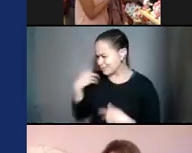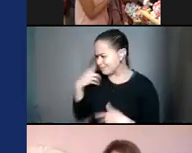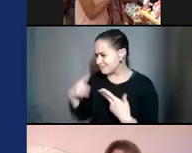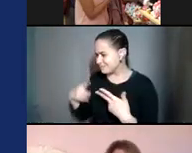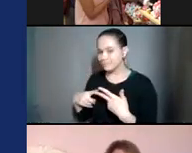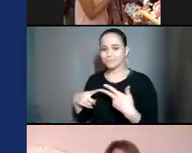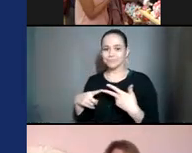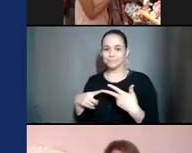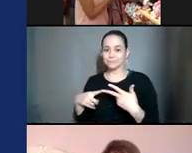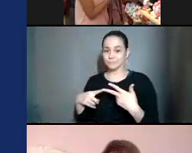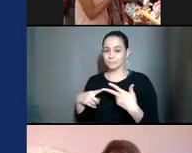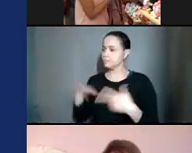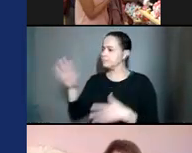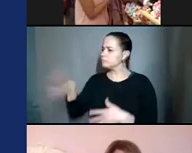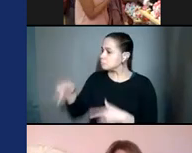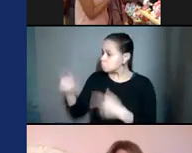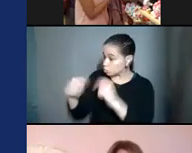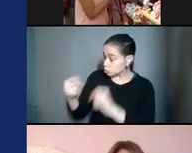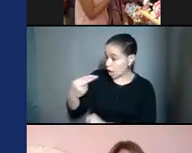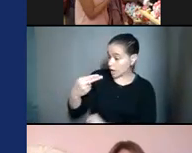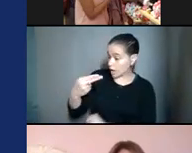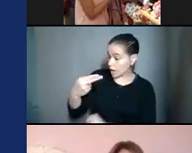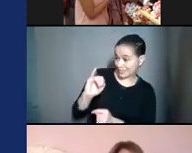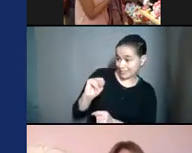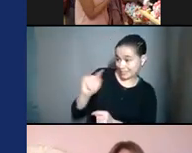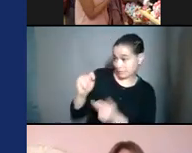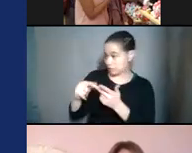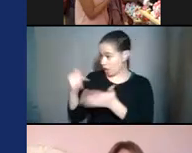What does the help or hint button say?